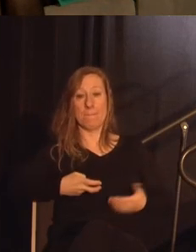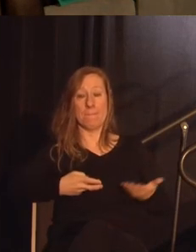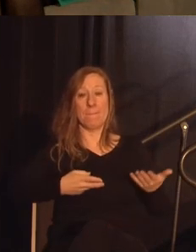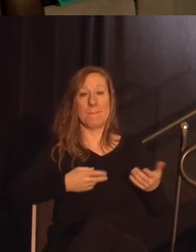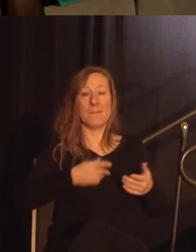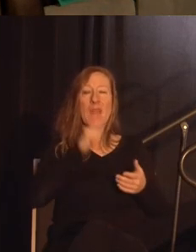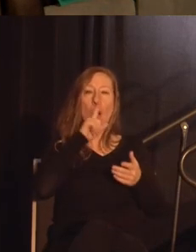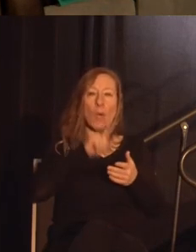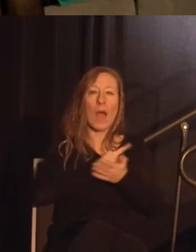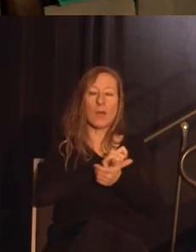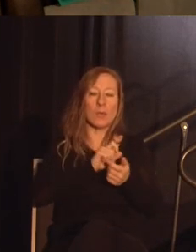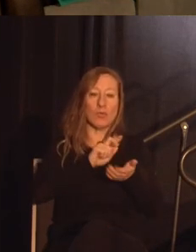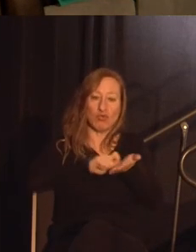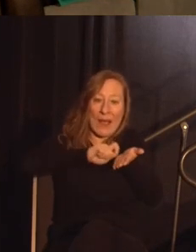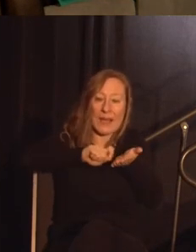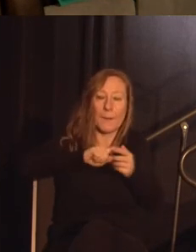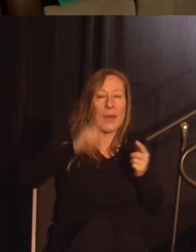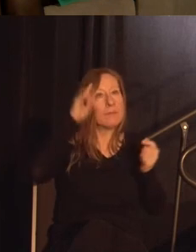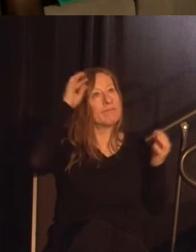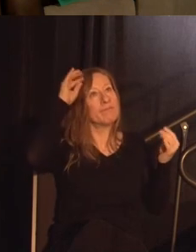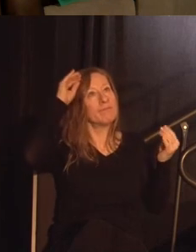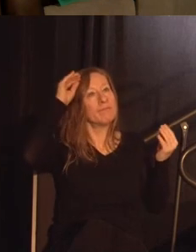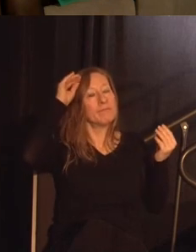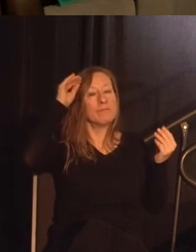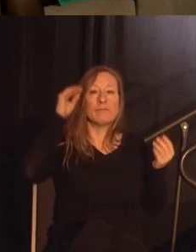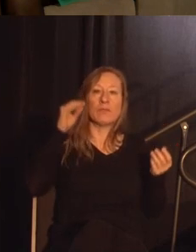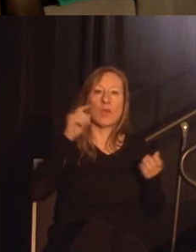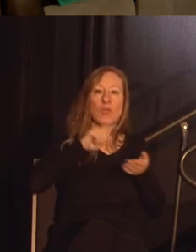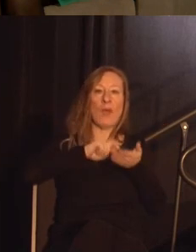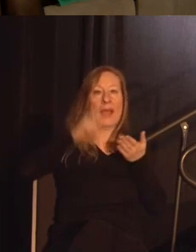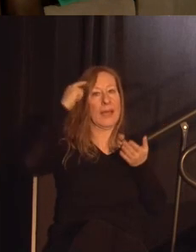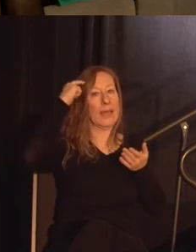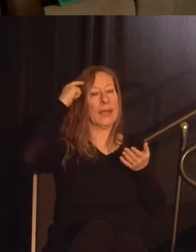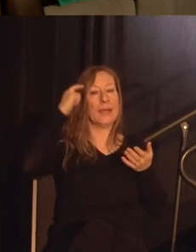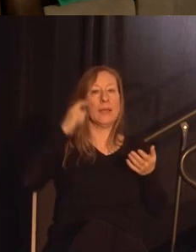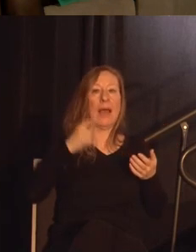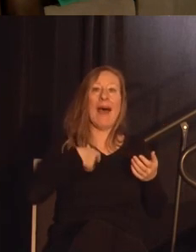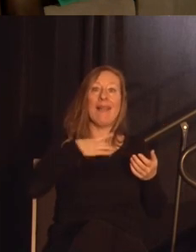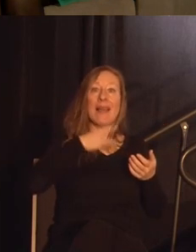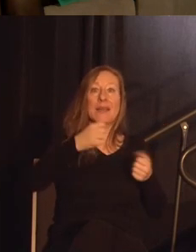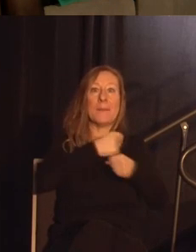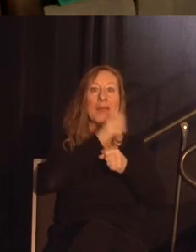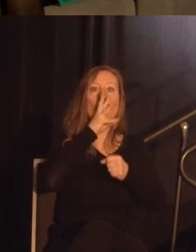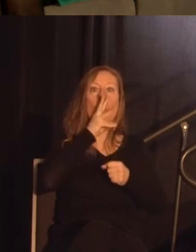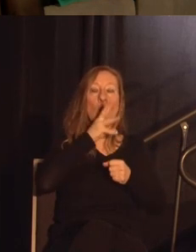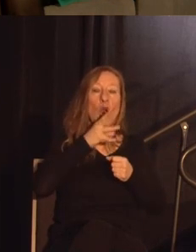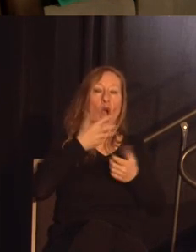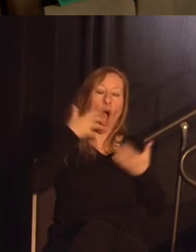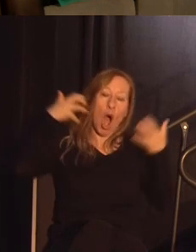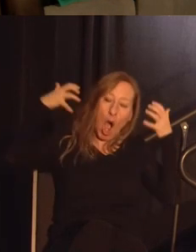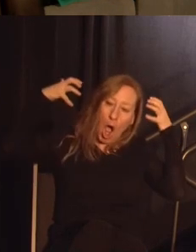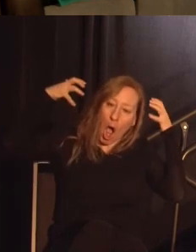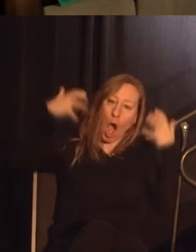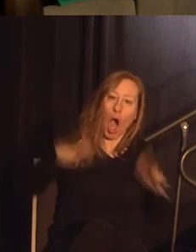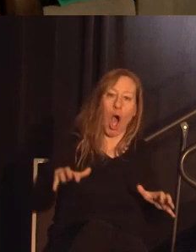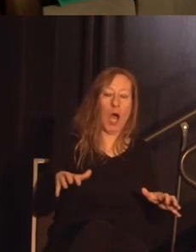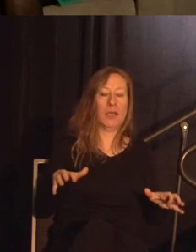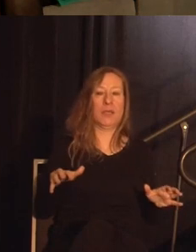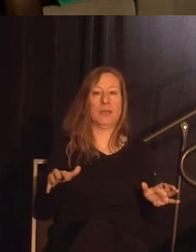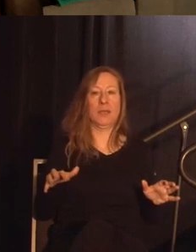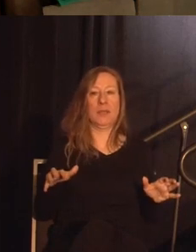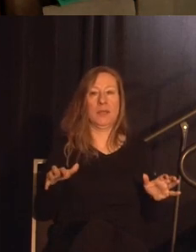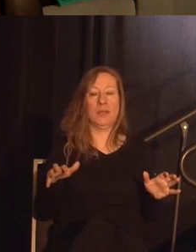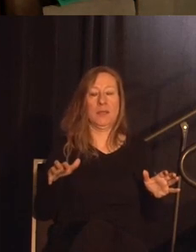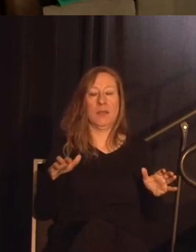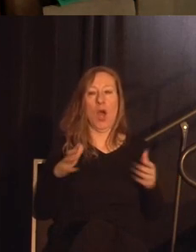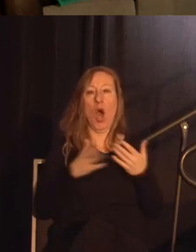to make the water as hot as humanly possible, to the point where you're actually feeling kind of like